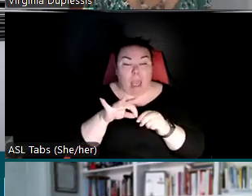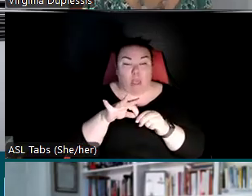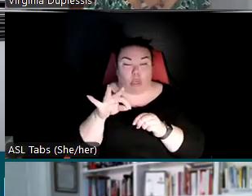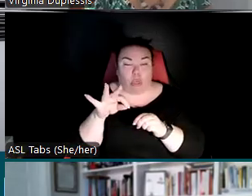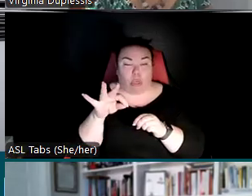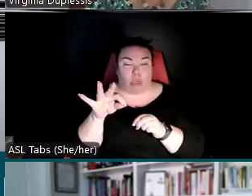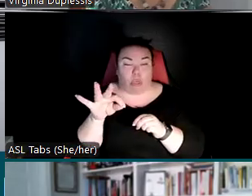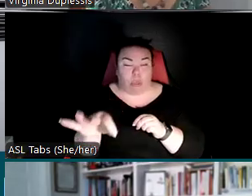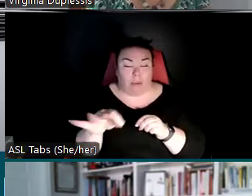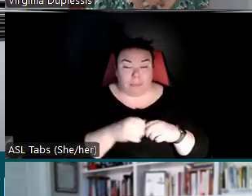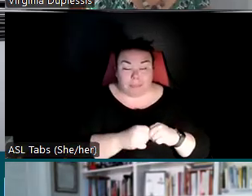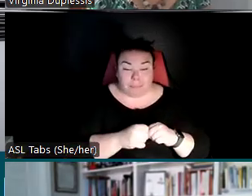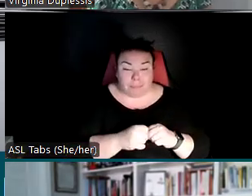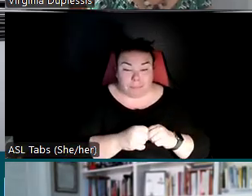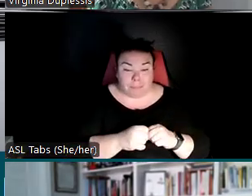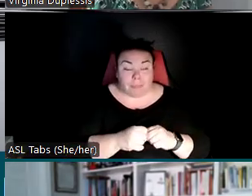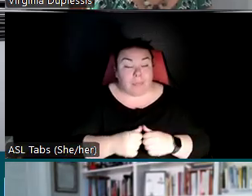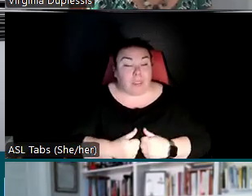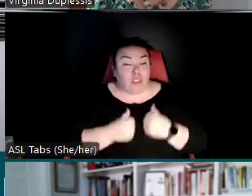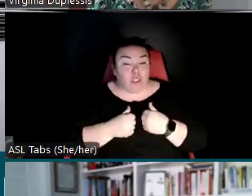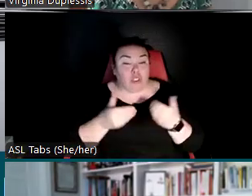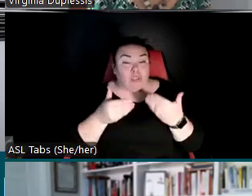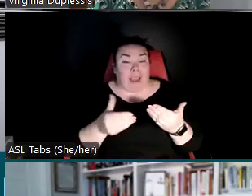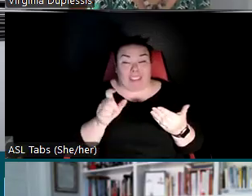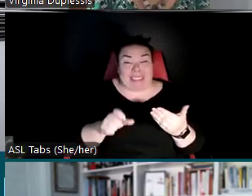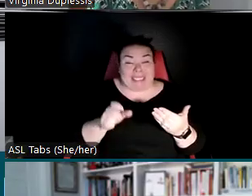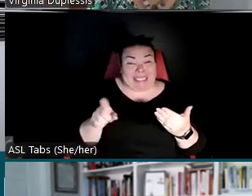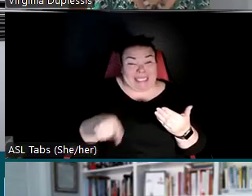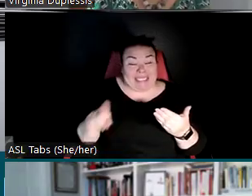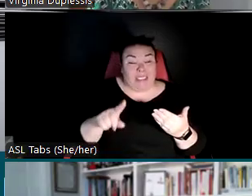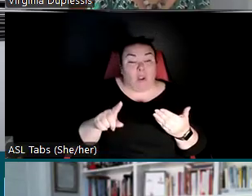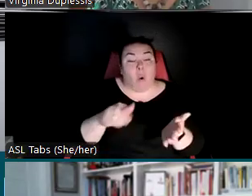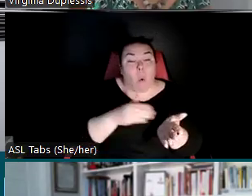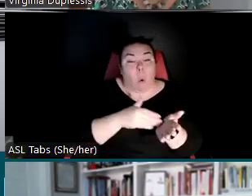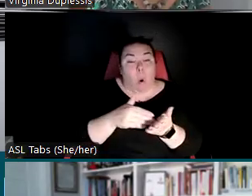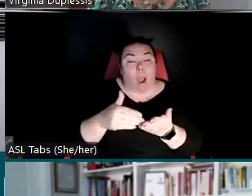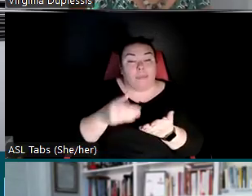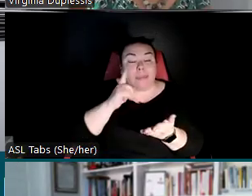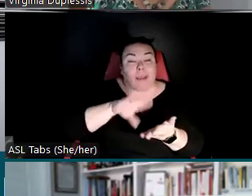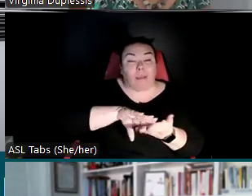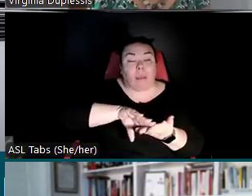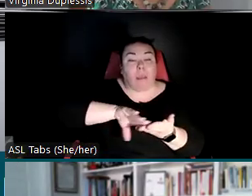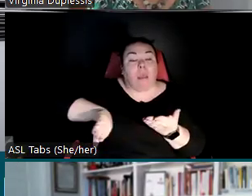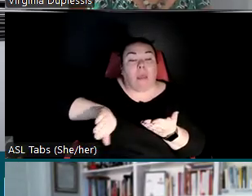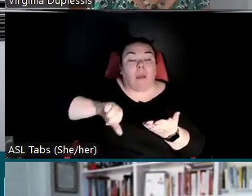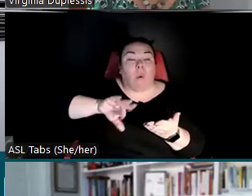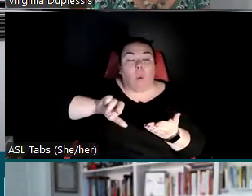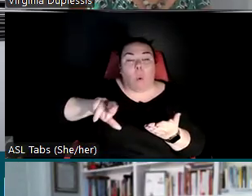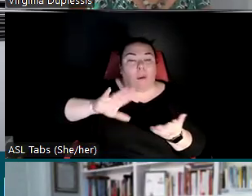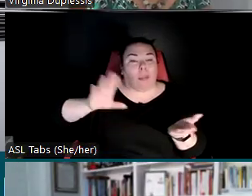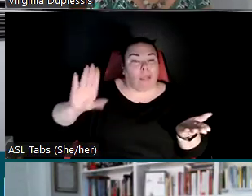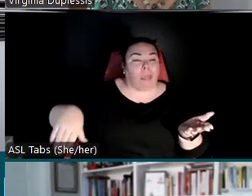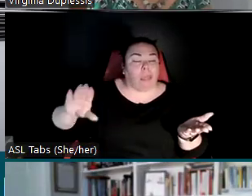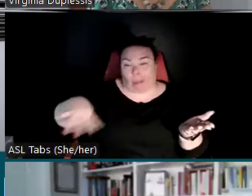Meanwhile, our survivor needs are often sidelined. So without targeted reach or privacy kind of built